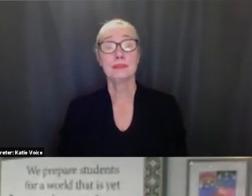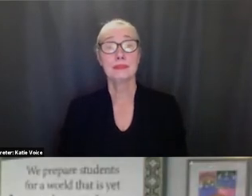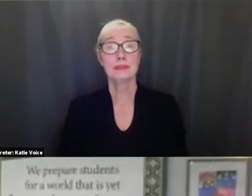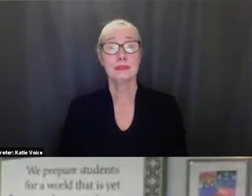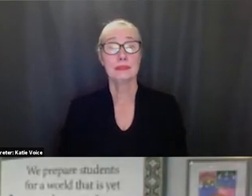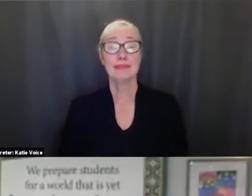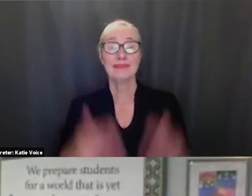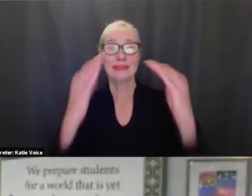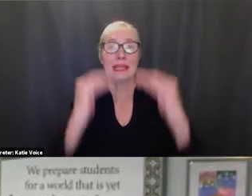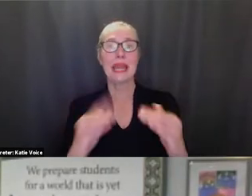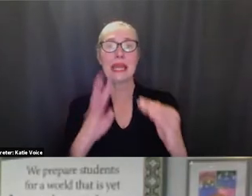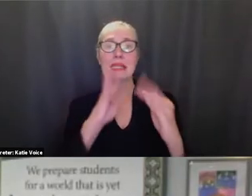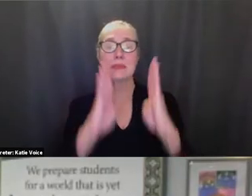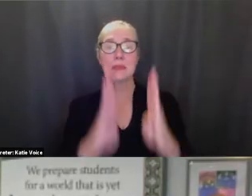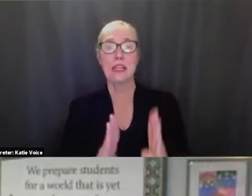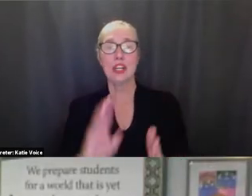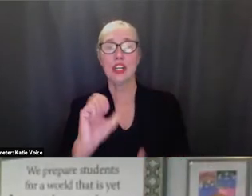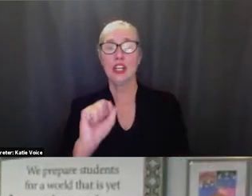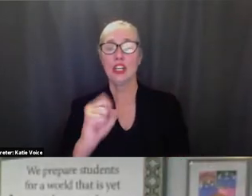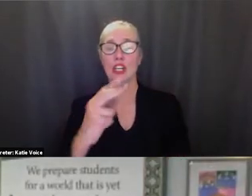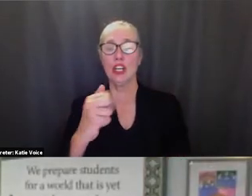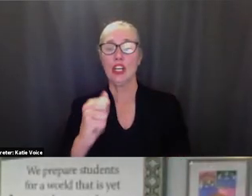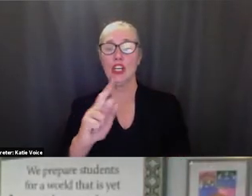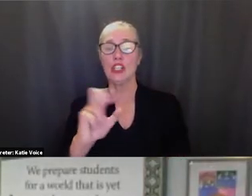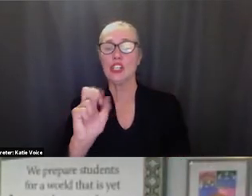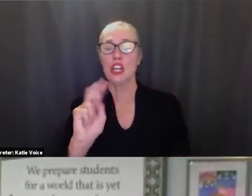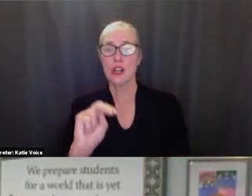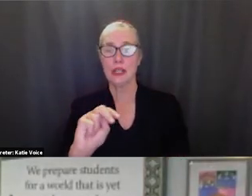next speaker is sharon jacotka